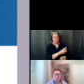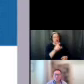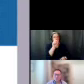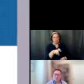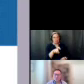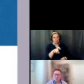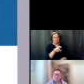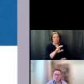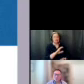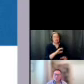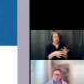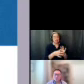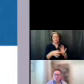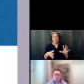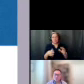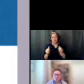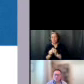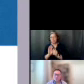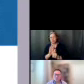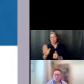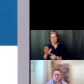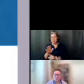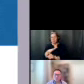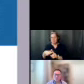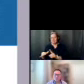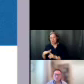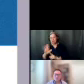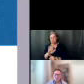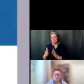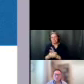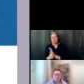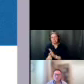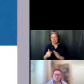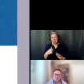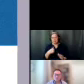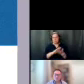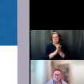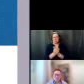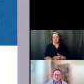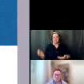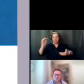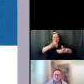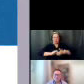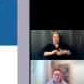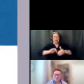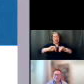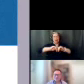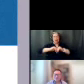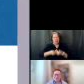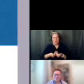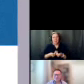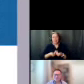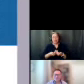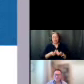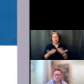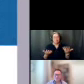and their, environment, and how can I be an ally in bridging that gap, according to what that person finds